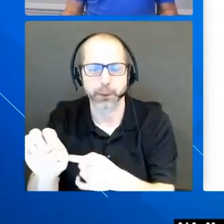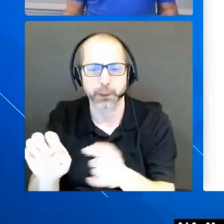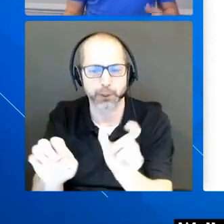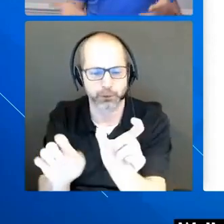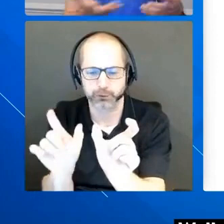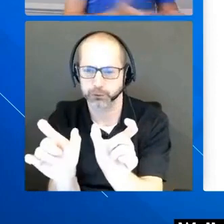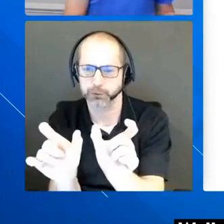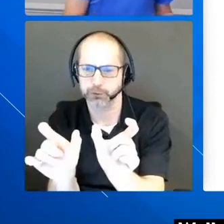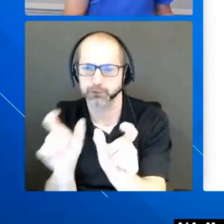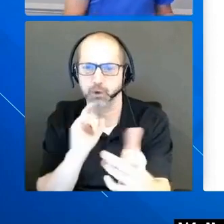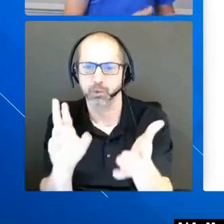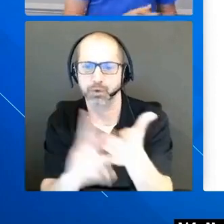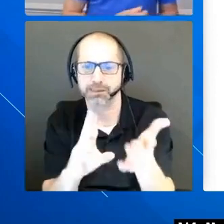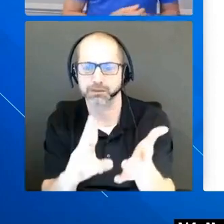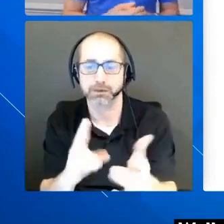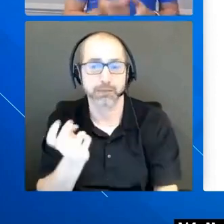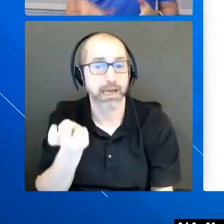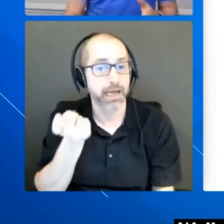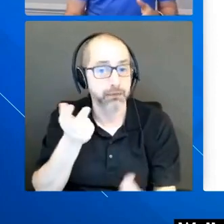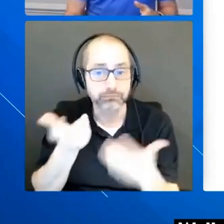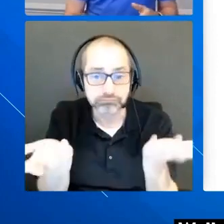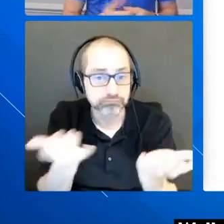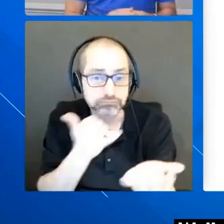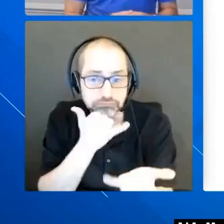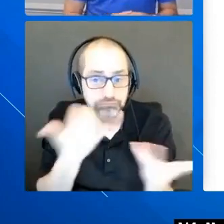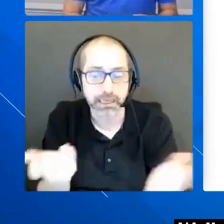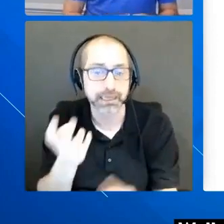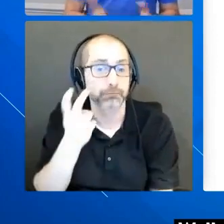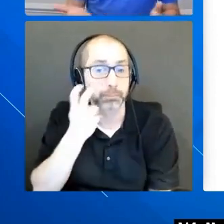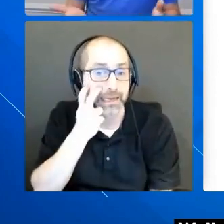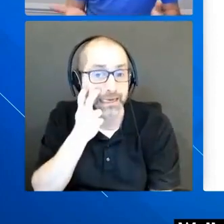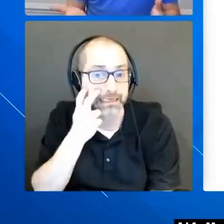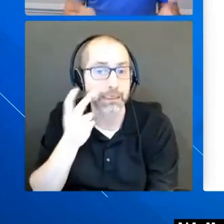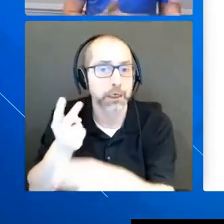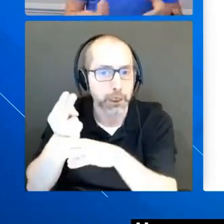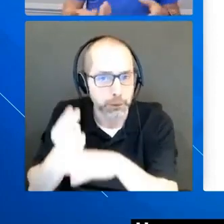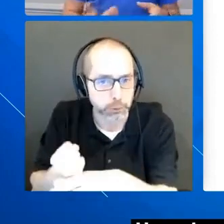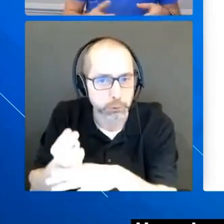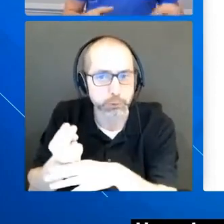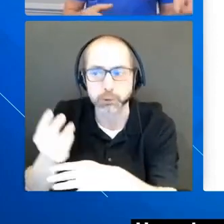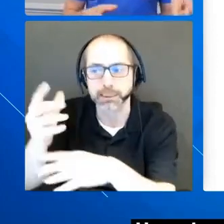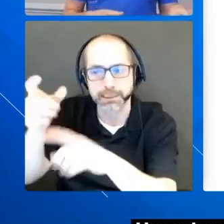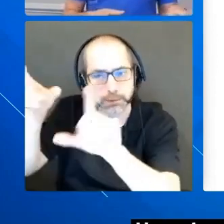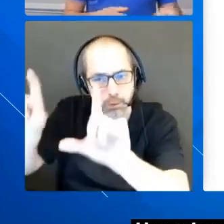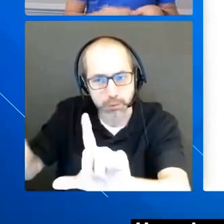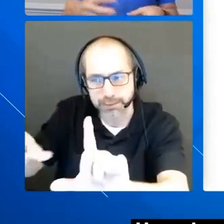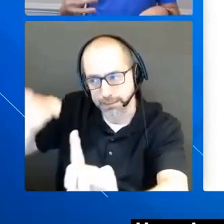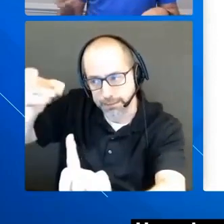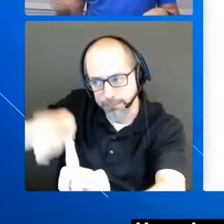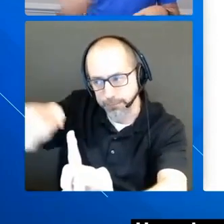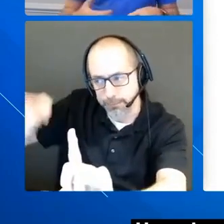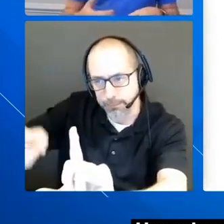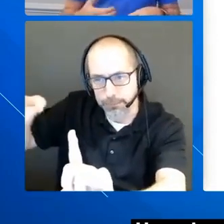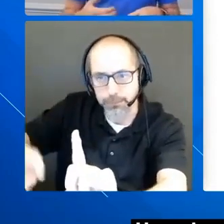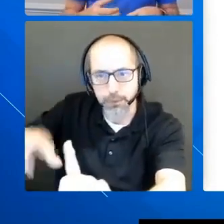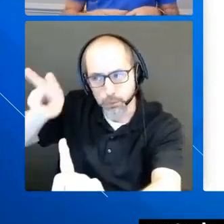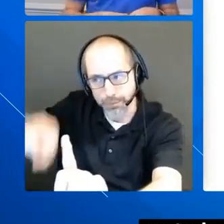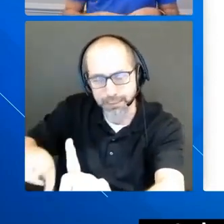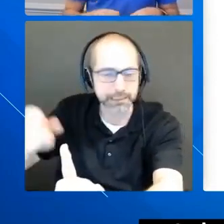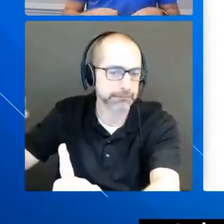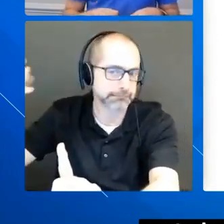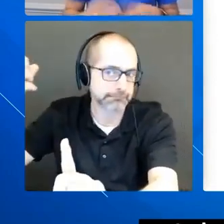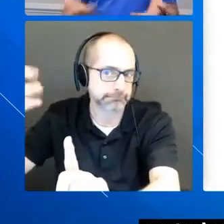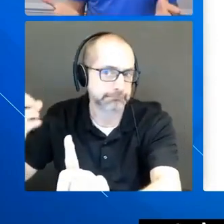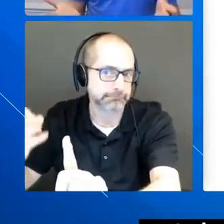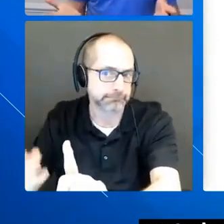I'm blind, I use a screen reader or a braille display. When I use my keyboard and I press the tab key and I go to the controls on the